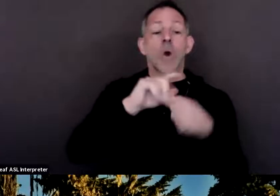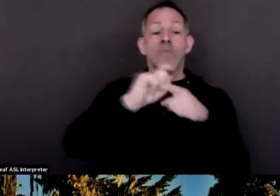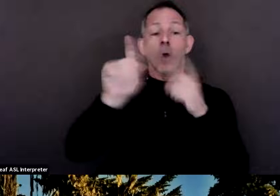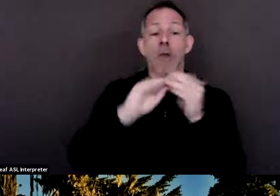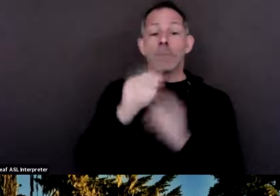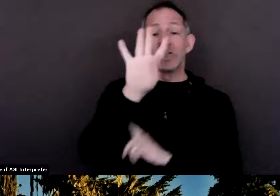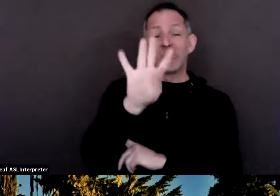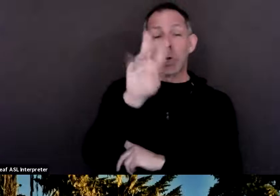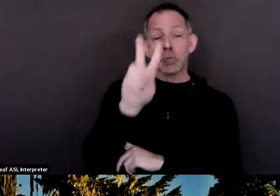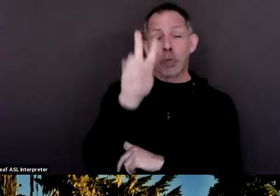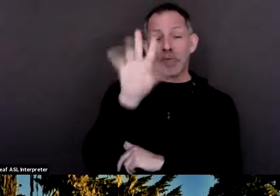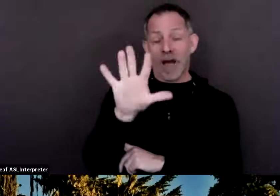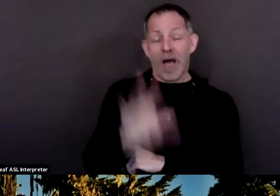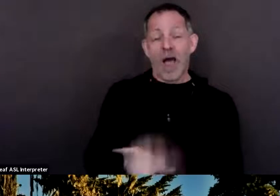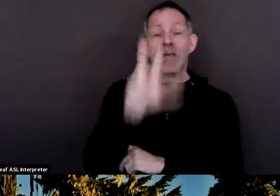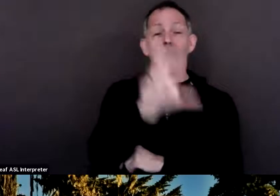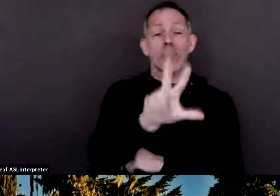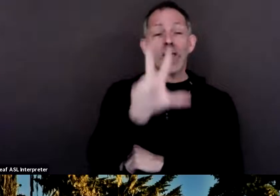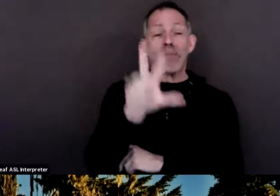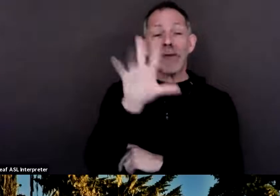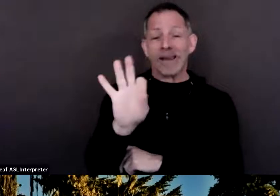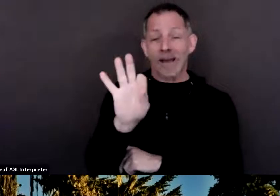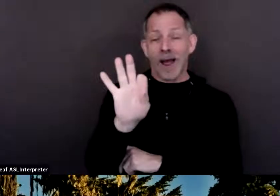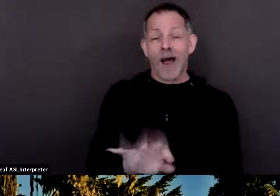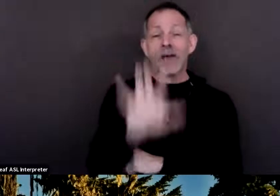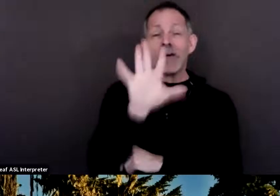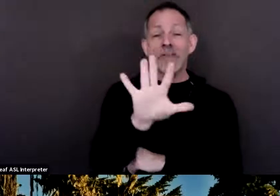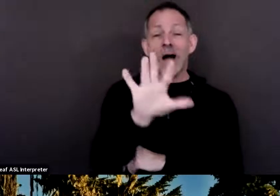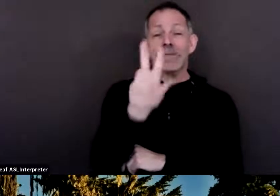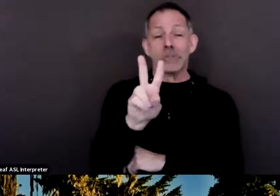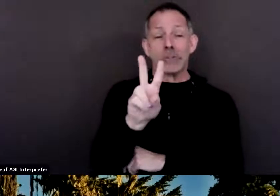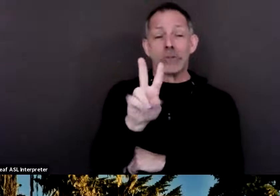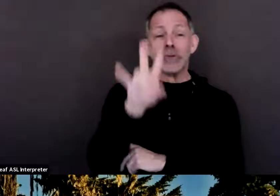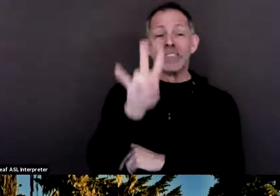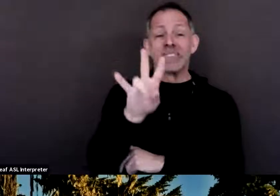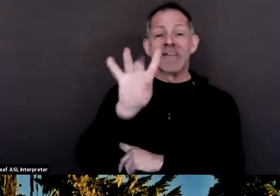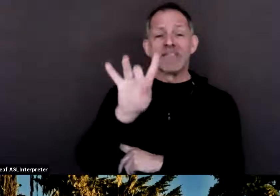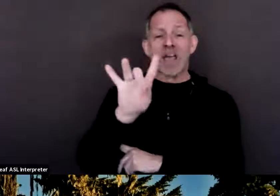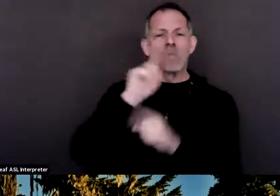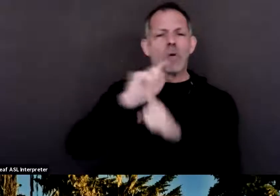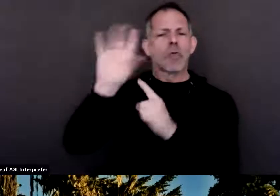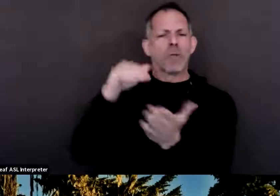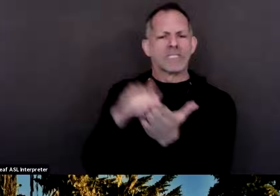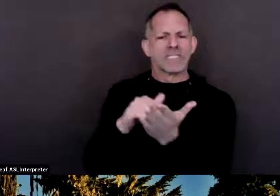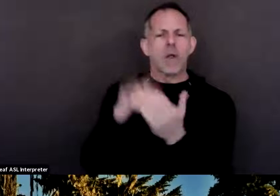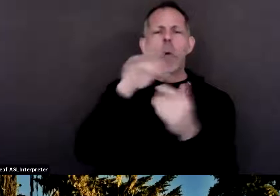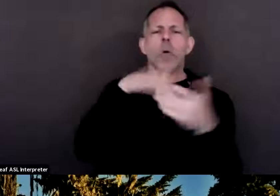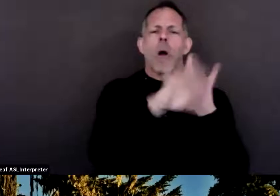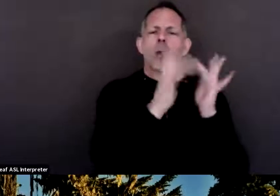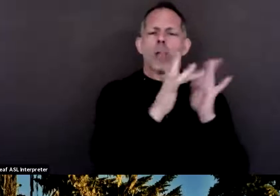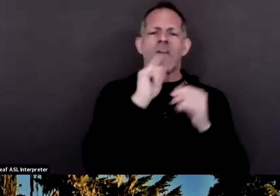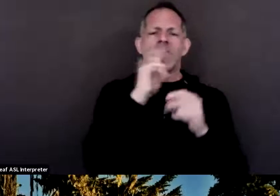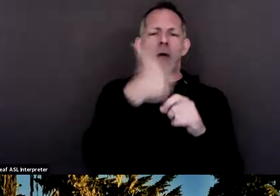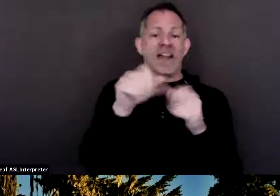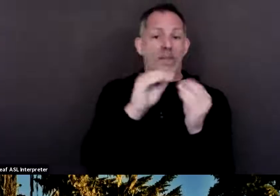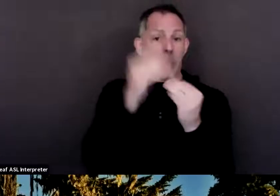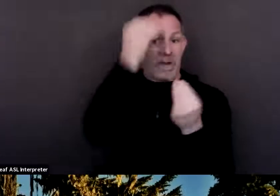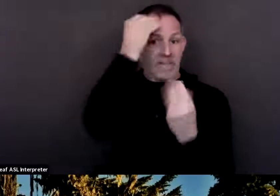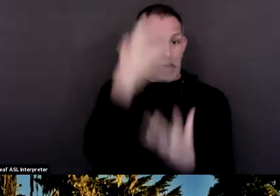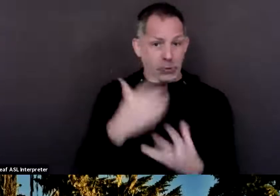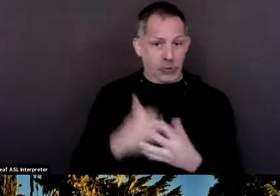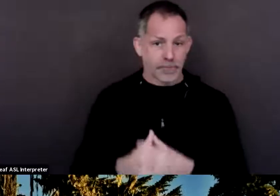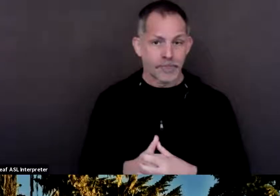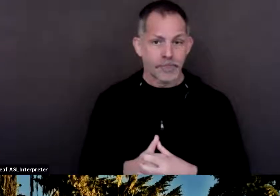425-339-5278. So two ways to schedule a reservation. Also, residents have two ways to access the